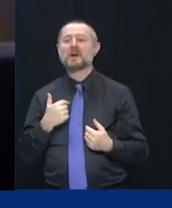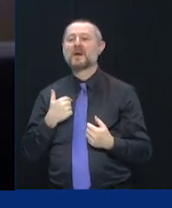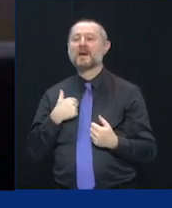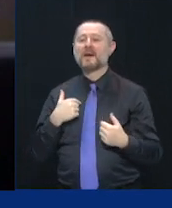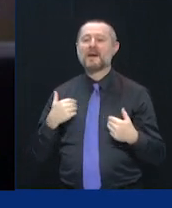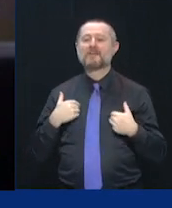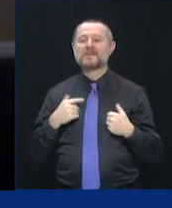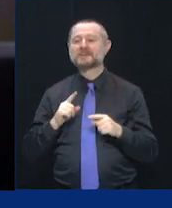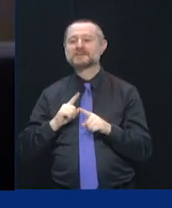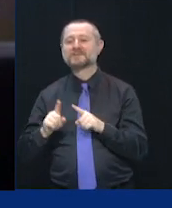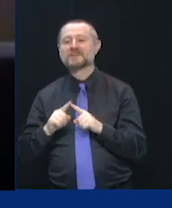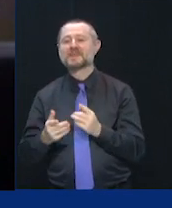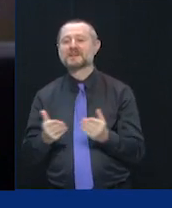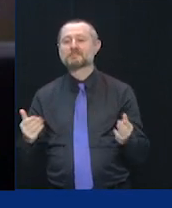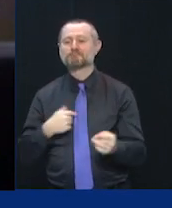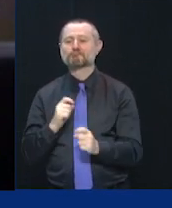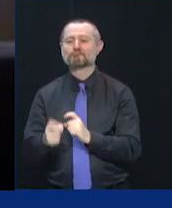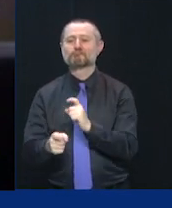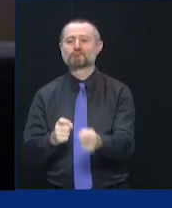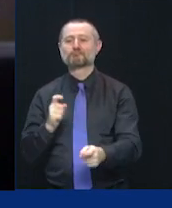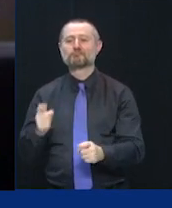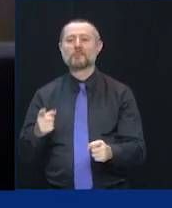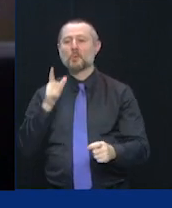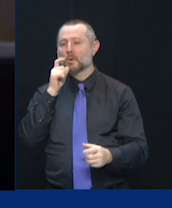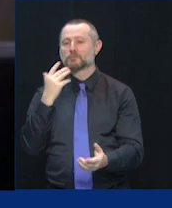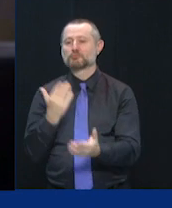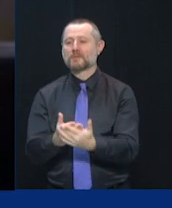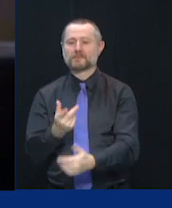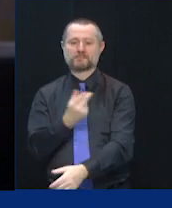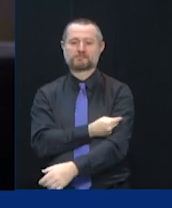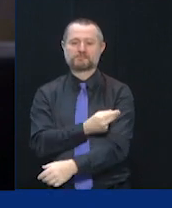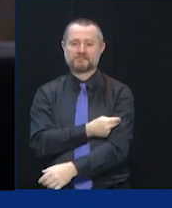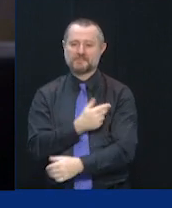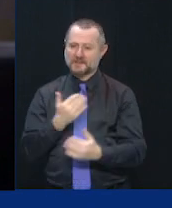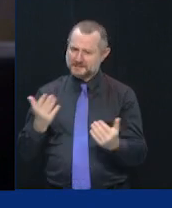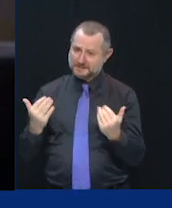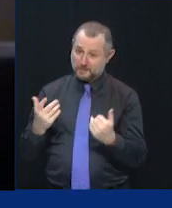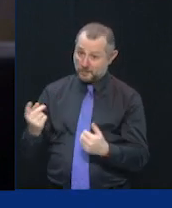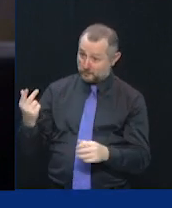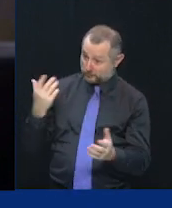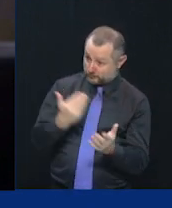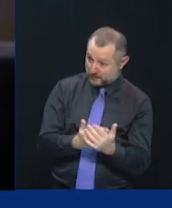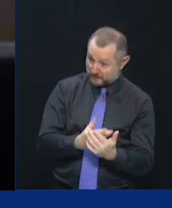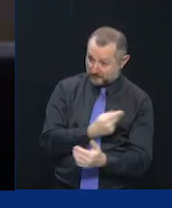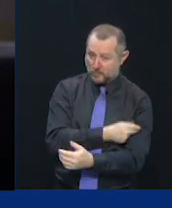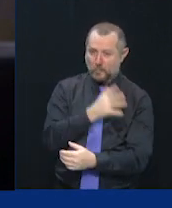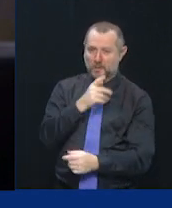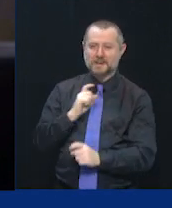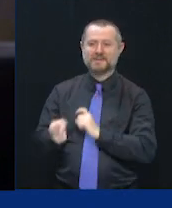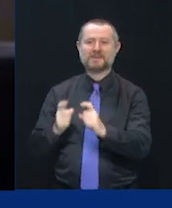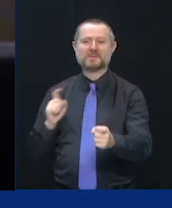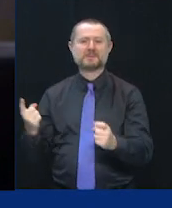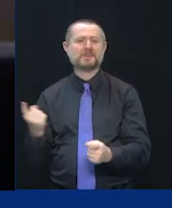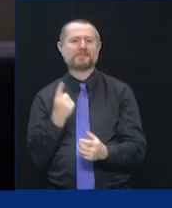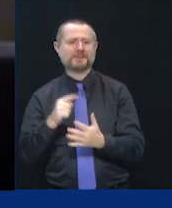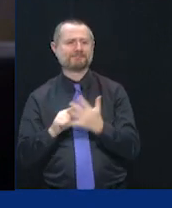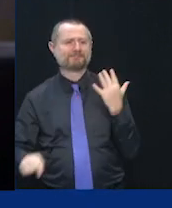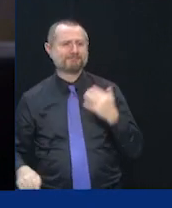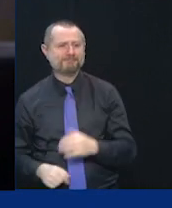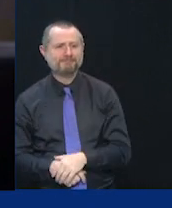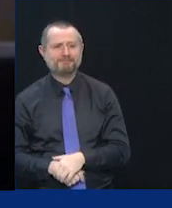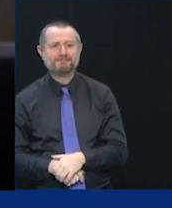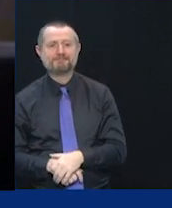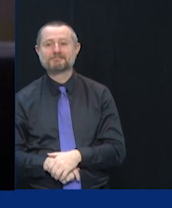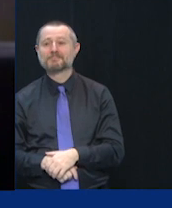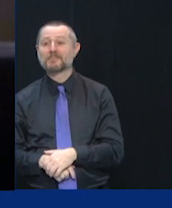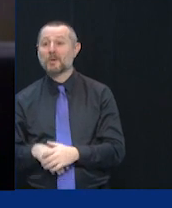Yankee trinkets and gifts for people to help incentivize them coming down here. Randy, Yes.